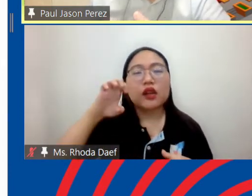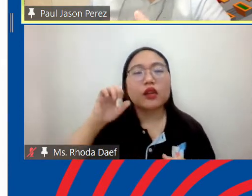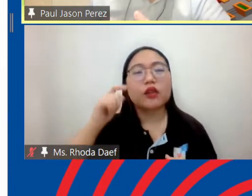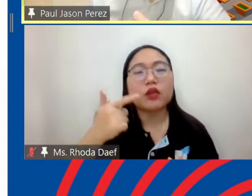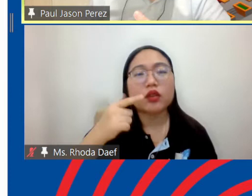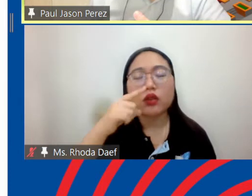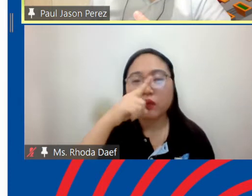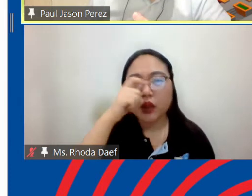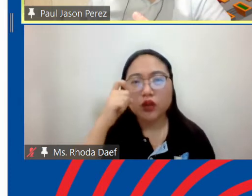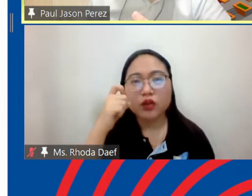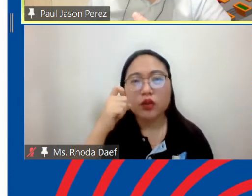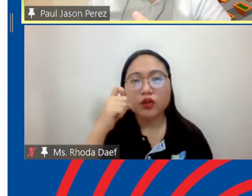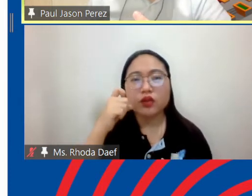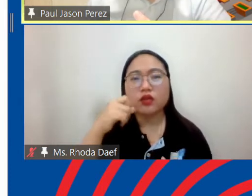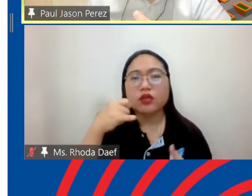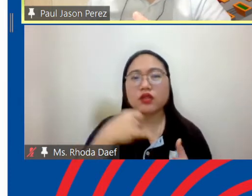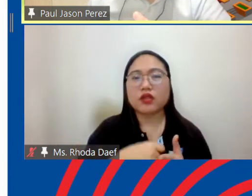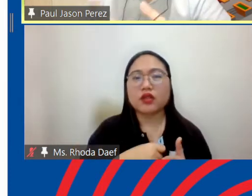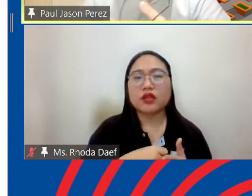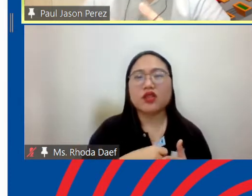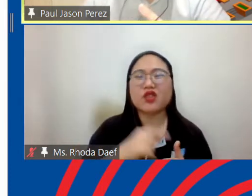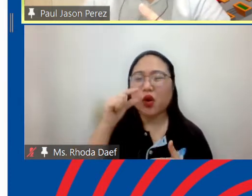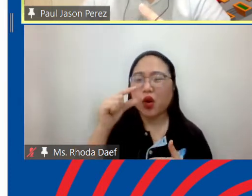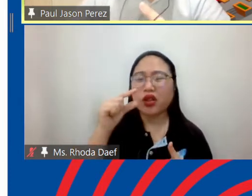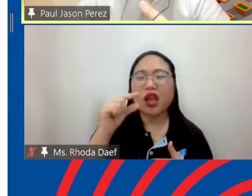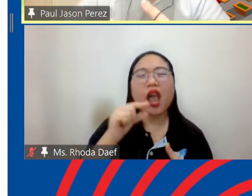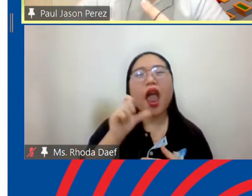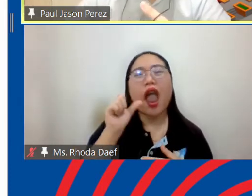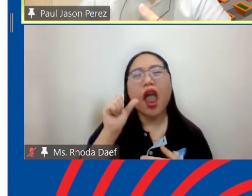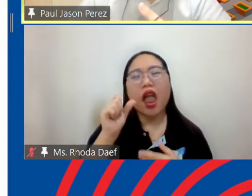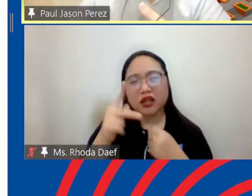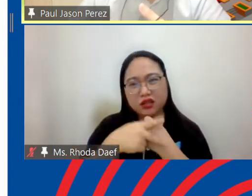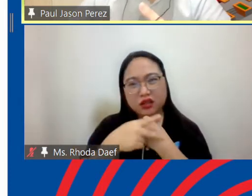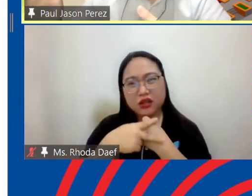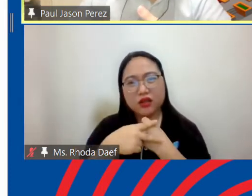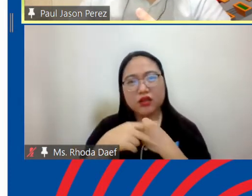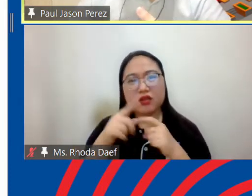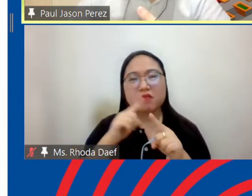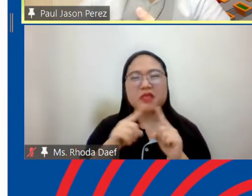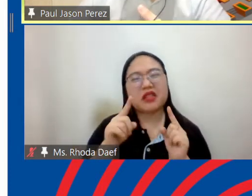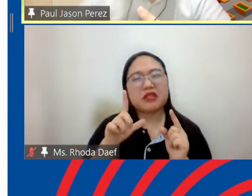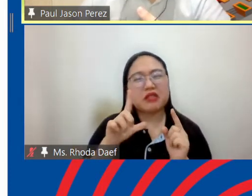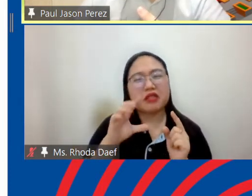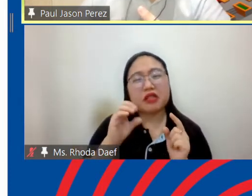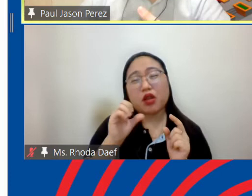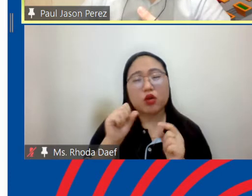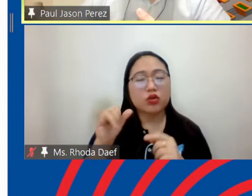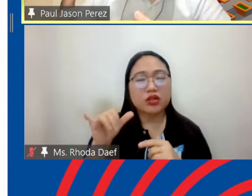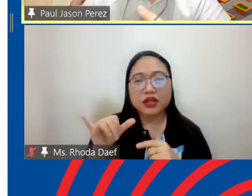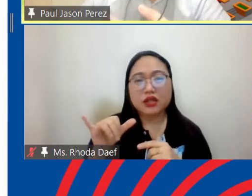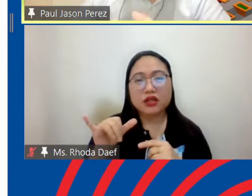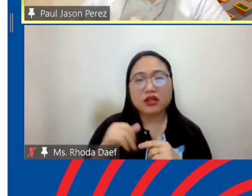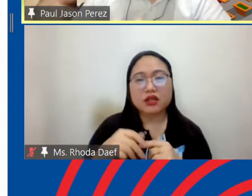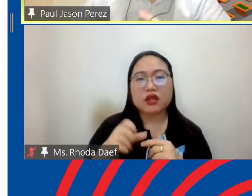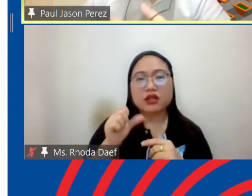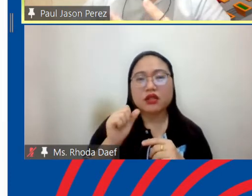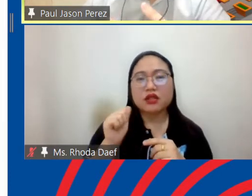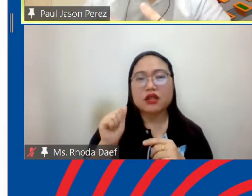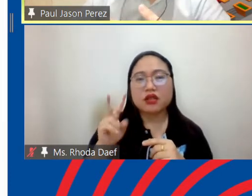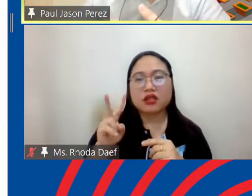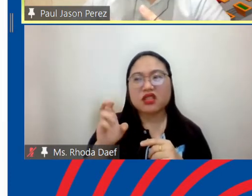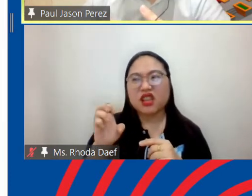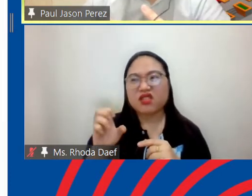it will consume less storage. However, it is lossy. So as you save and save it, some bits